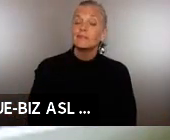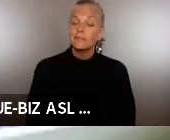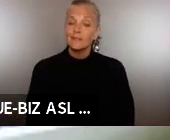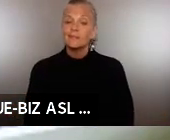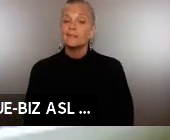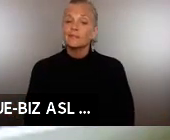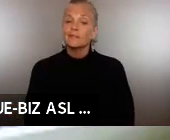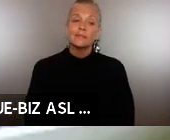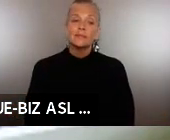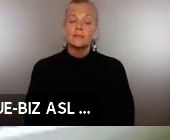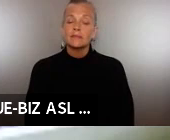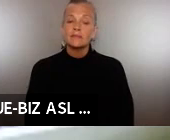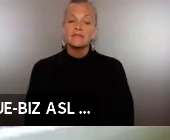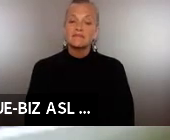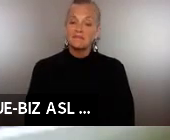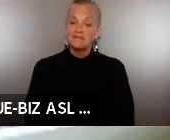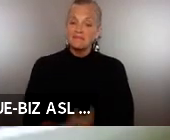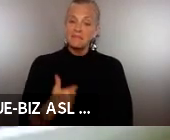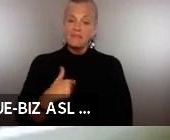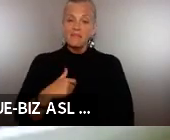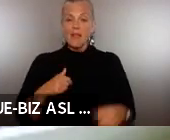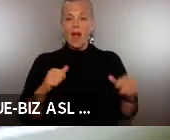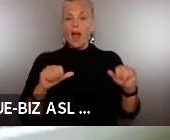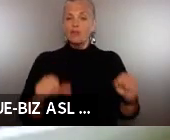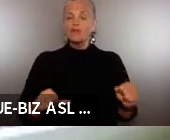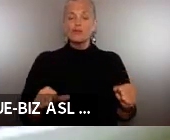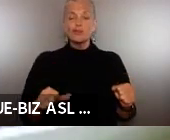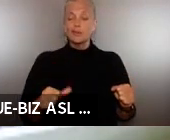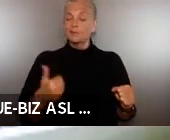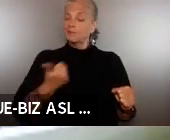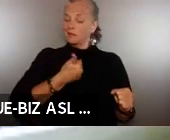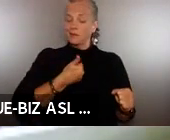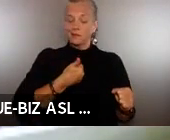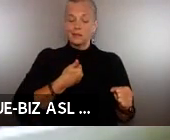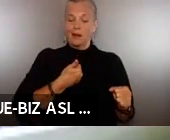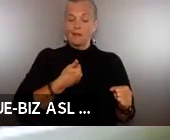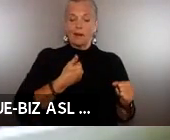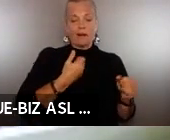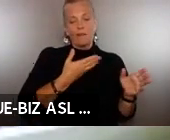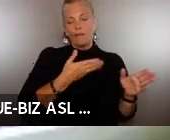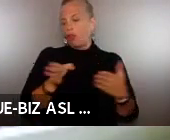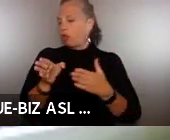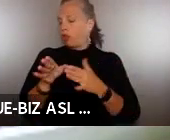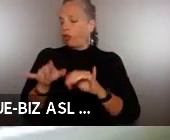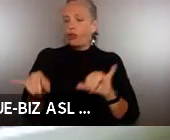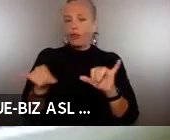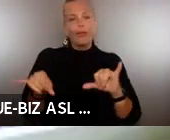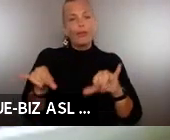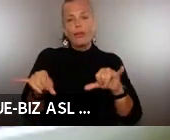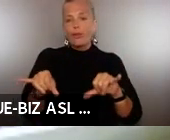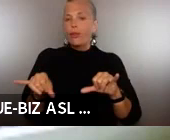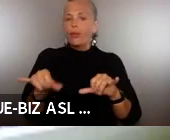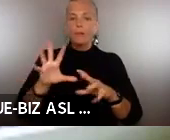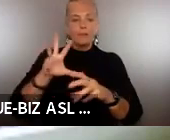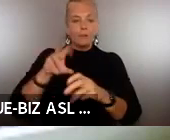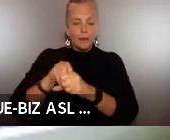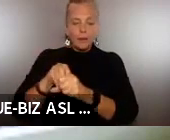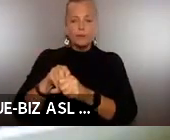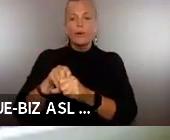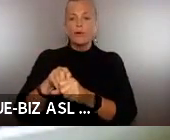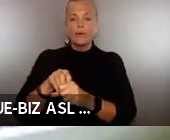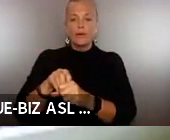I could have easily fallen into the pattern of like being a part